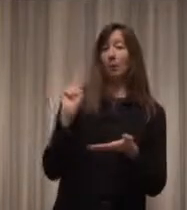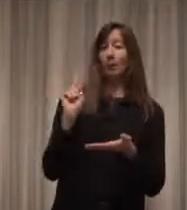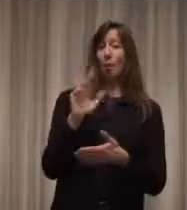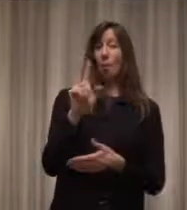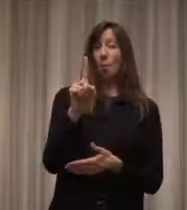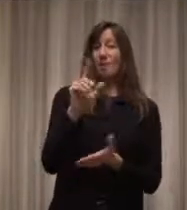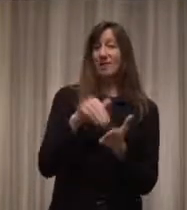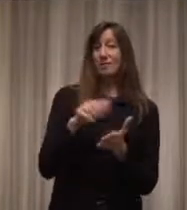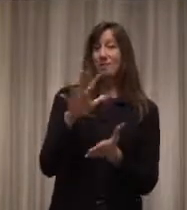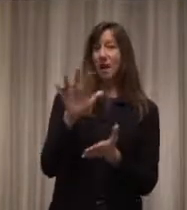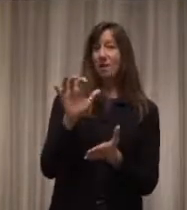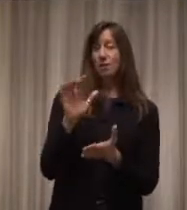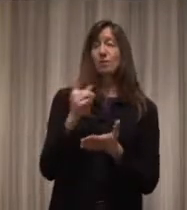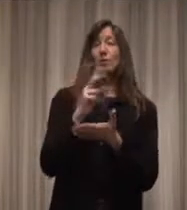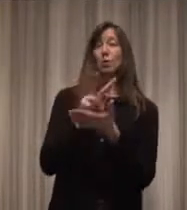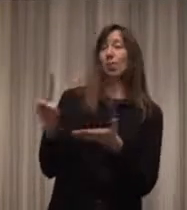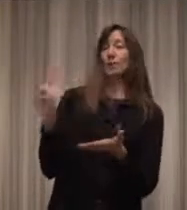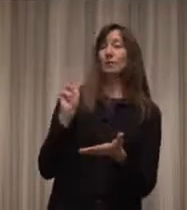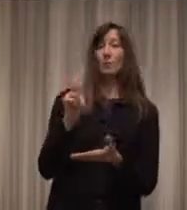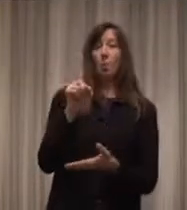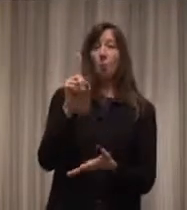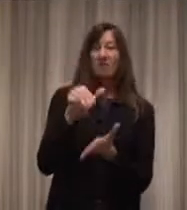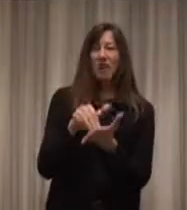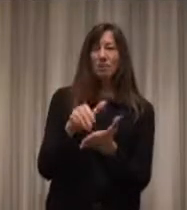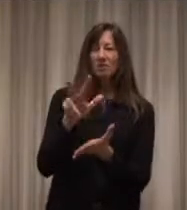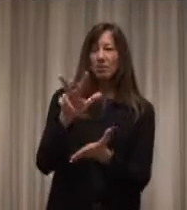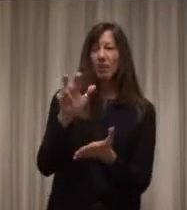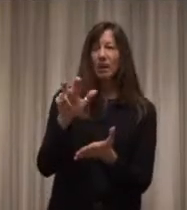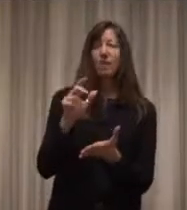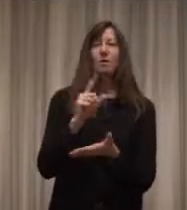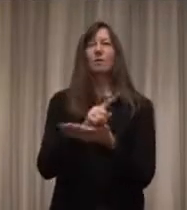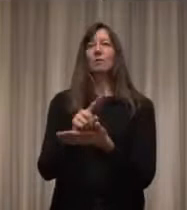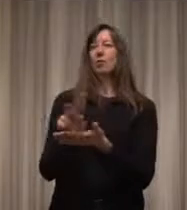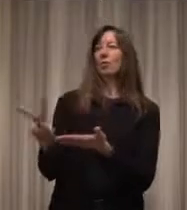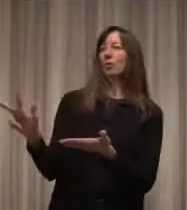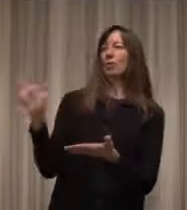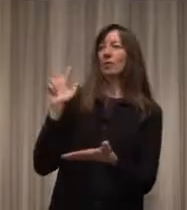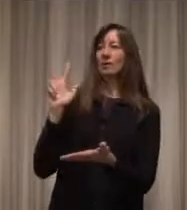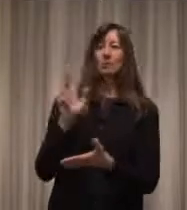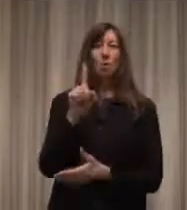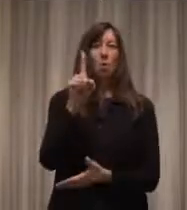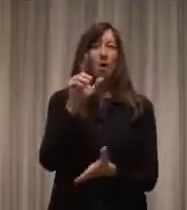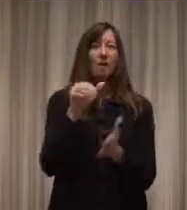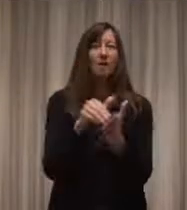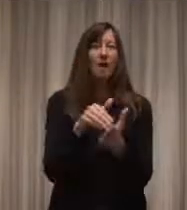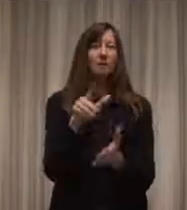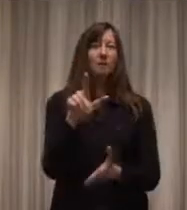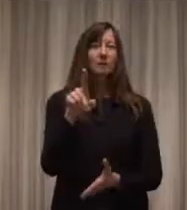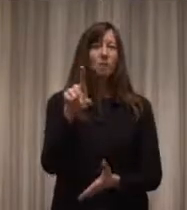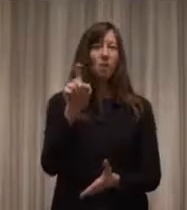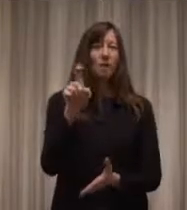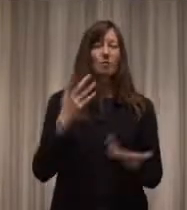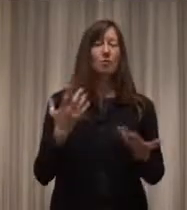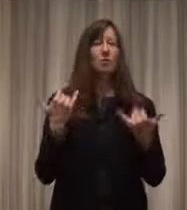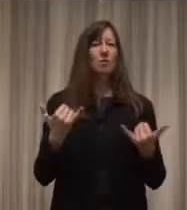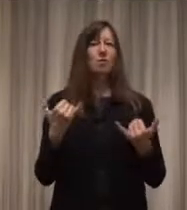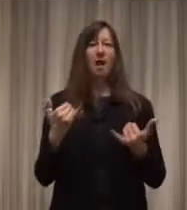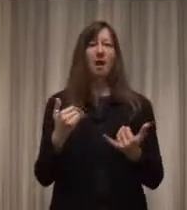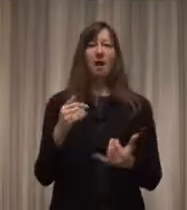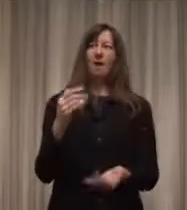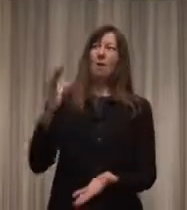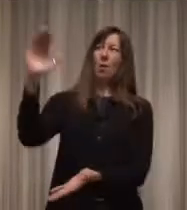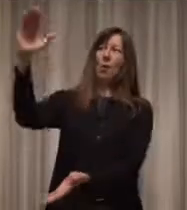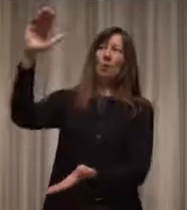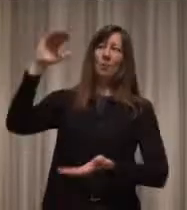at 1,300. The week before that we were at 1,100. So we are, thanks to the state and the federal government, we are seeing